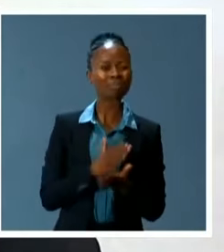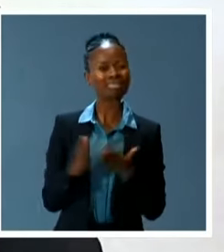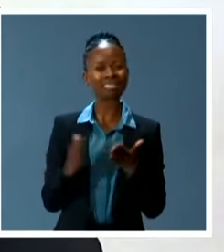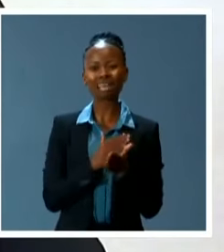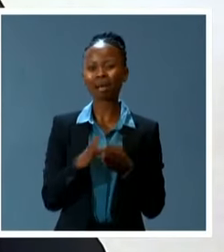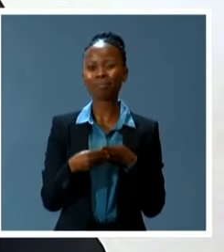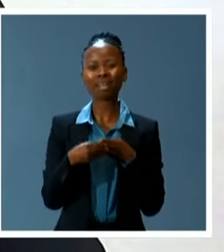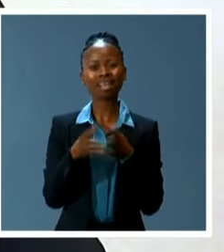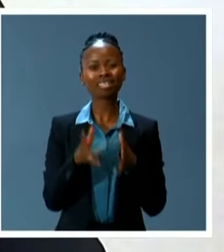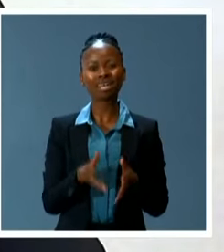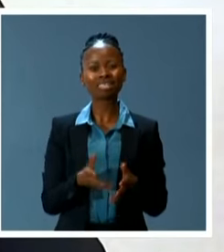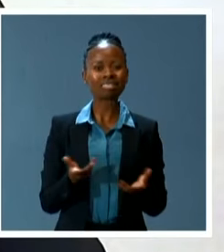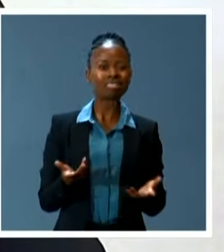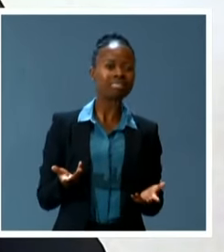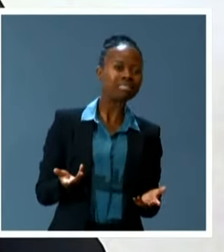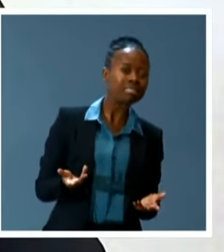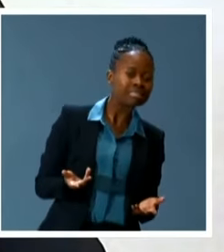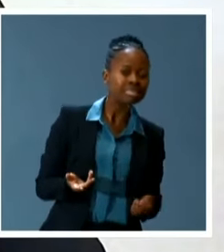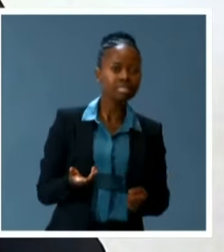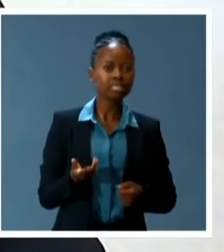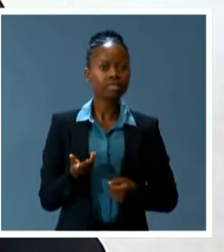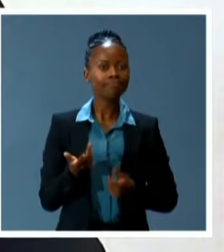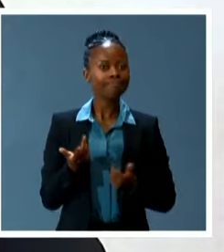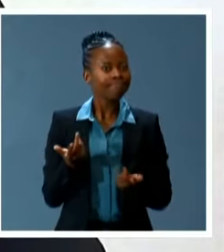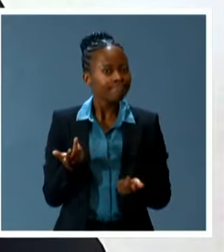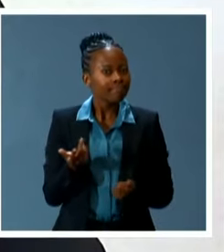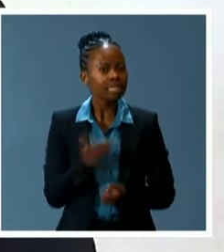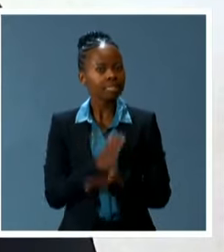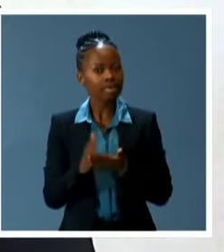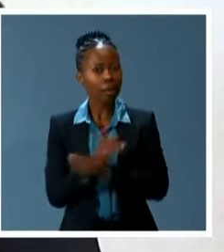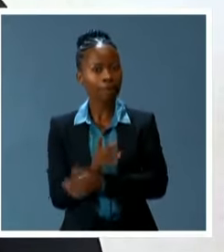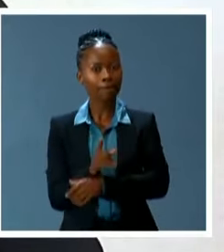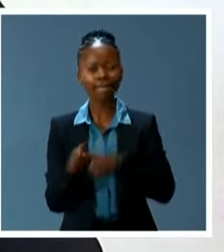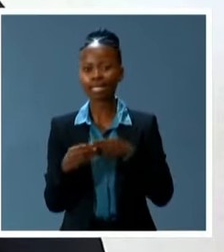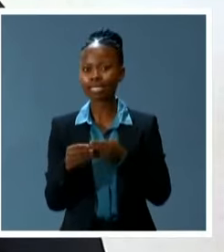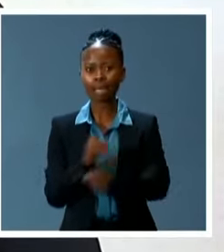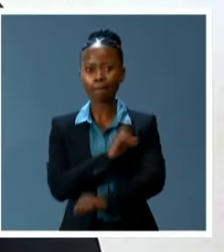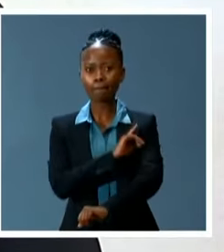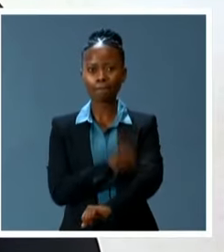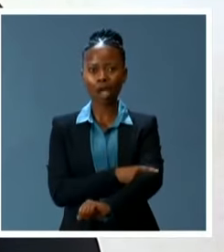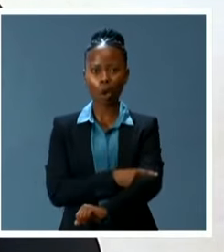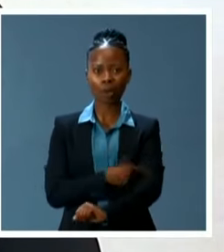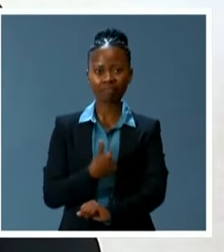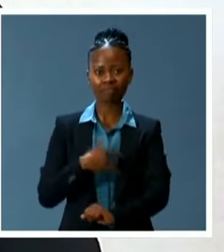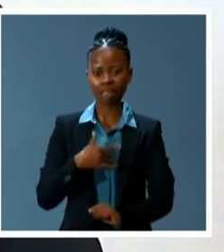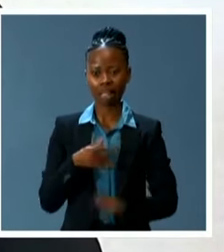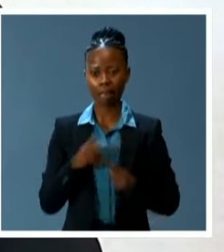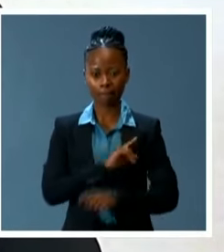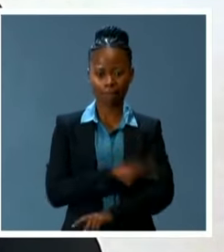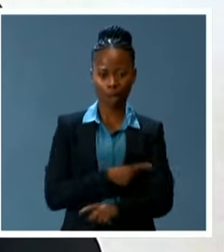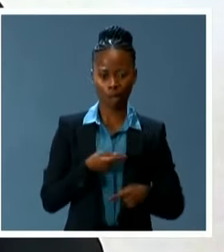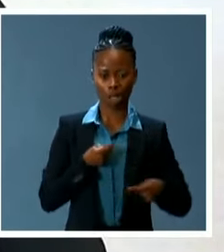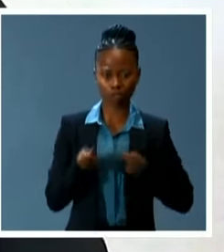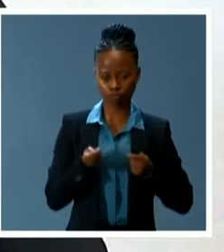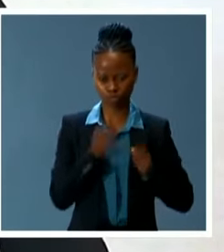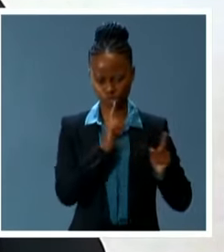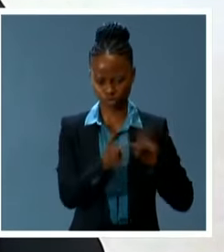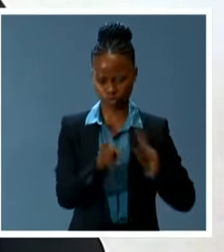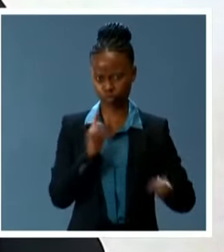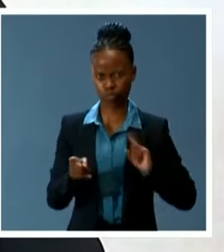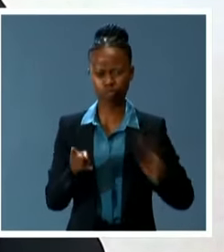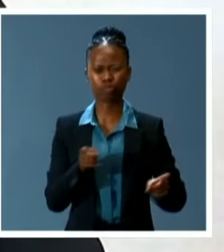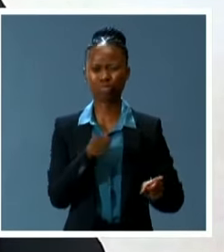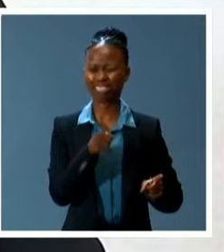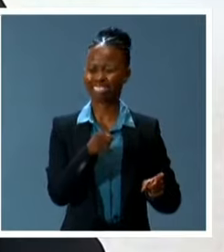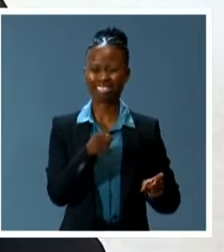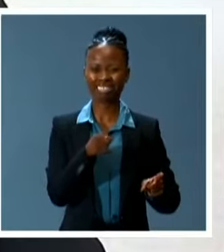with power and a lot of power without leadership. It's important to align the two. And that, of course,